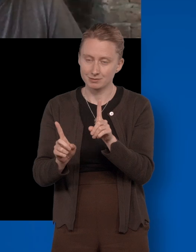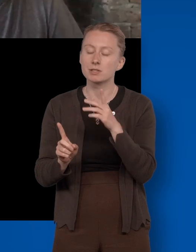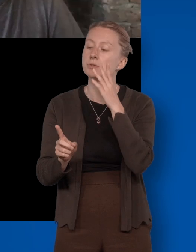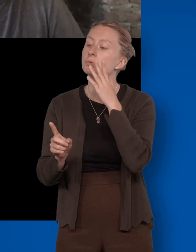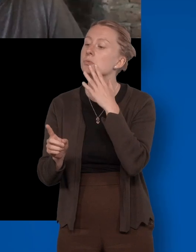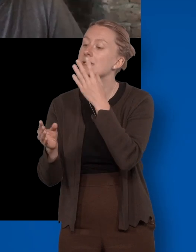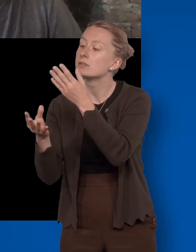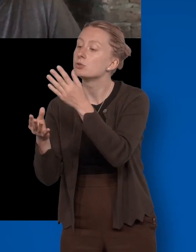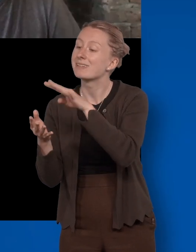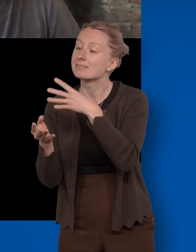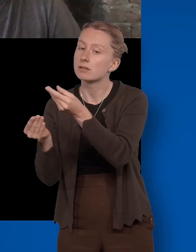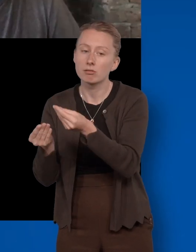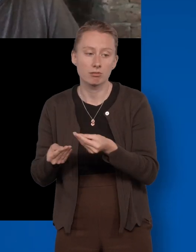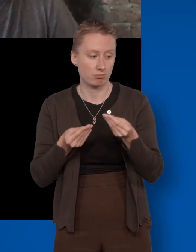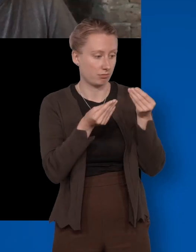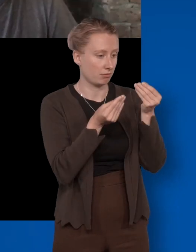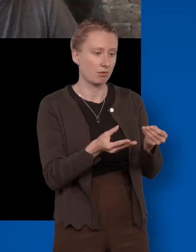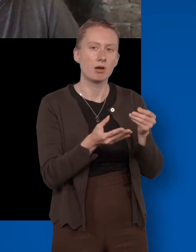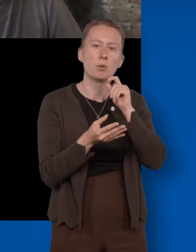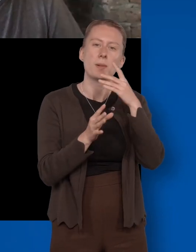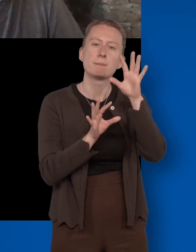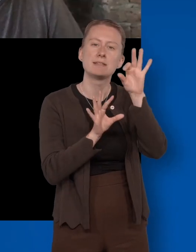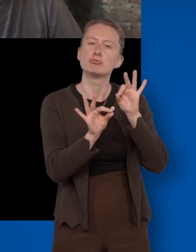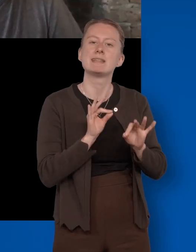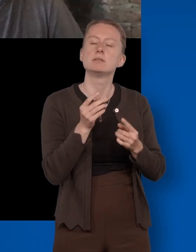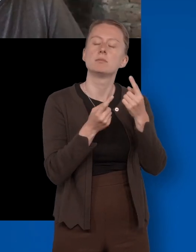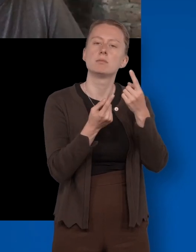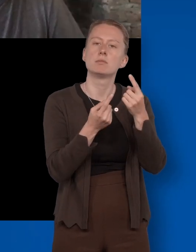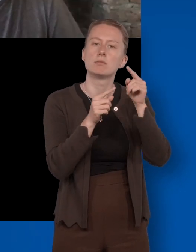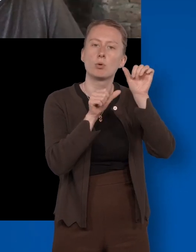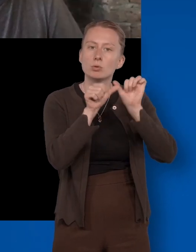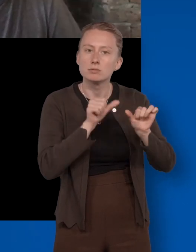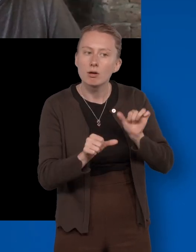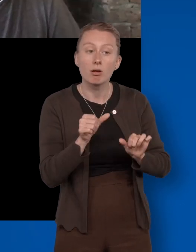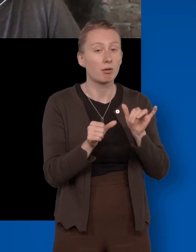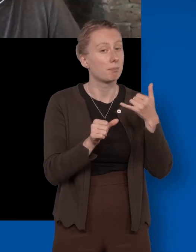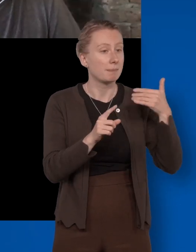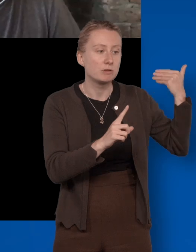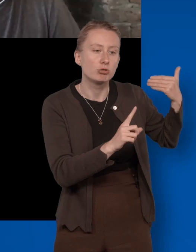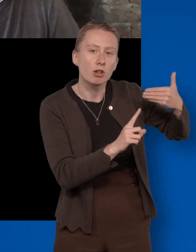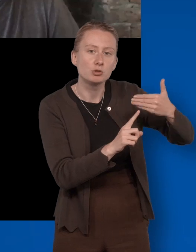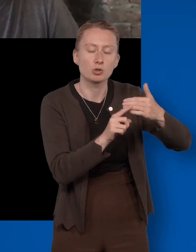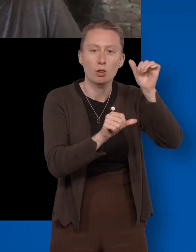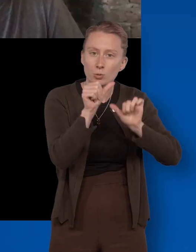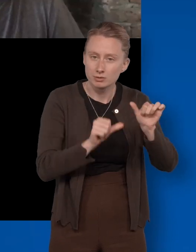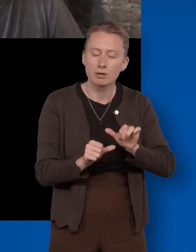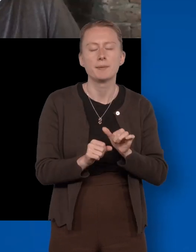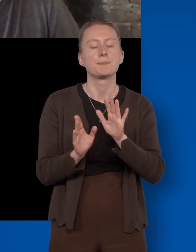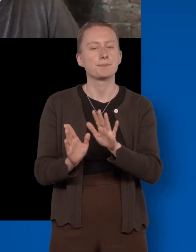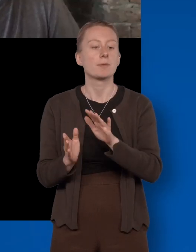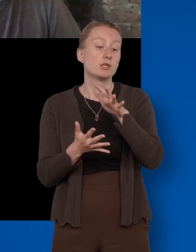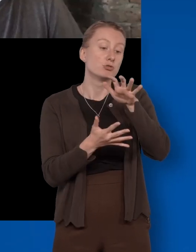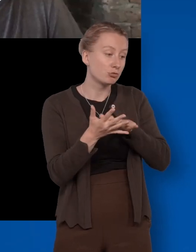However, when you get them in the Excel format, it's going to be in a sort of random order, basically, probably in a chronological order. Scribe